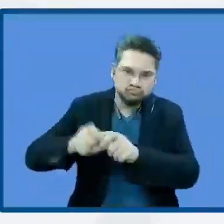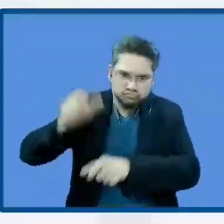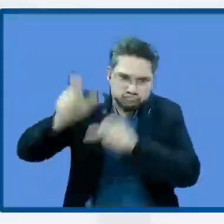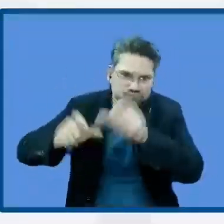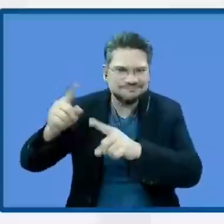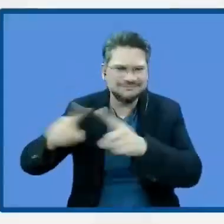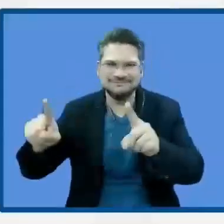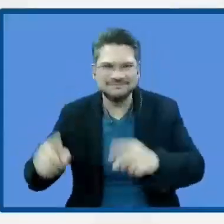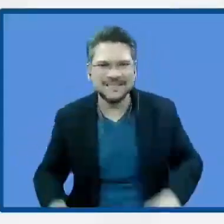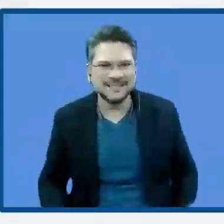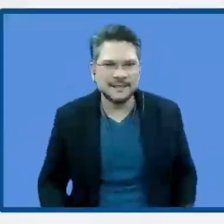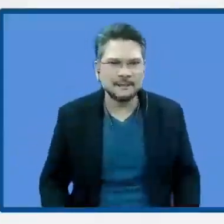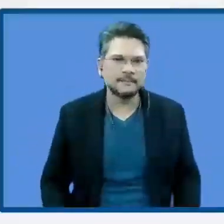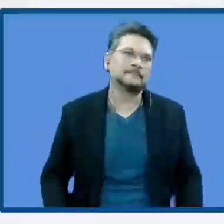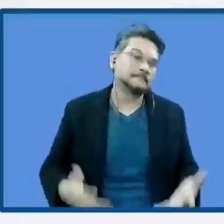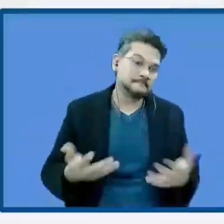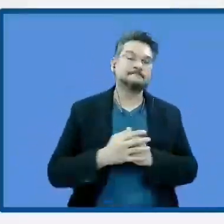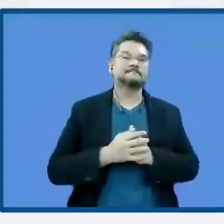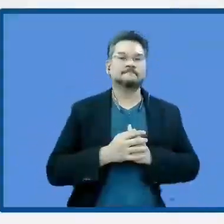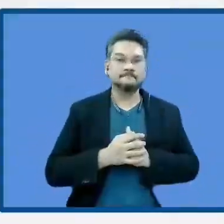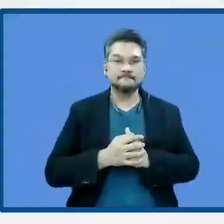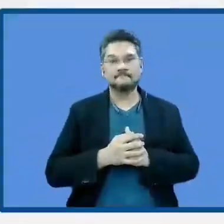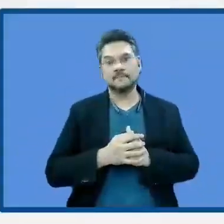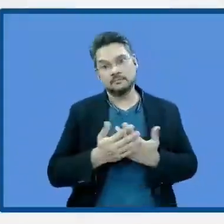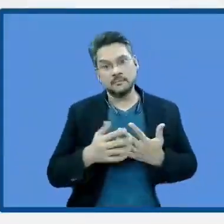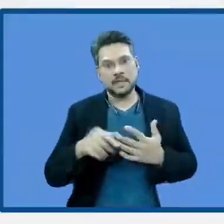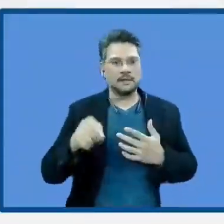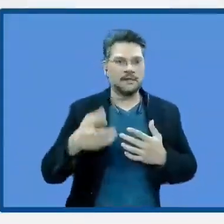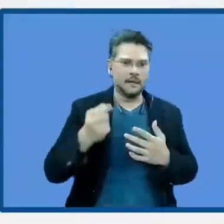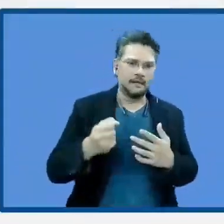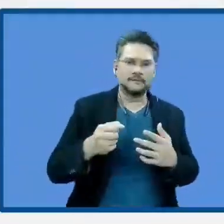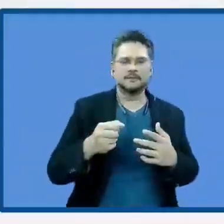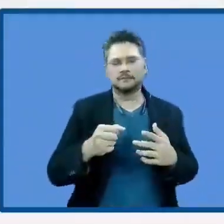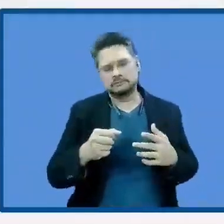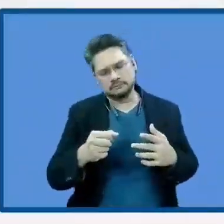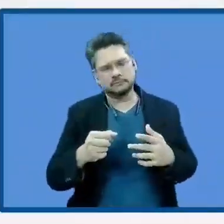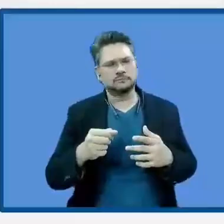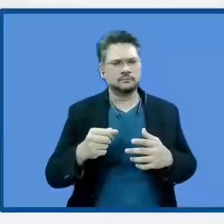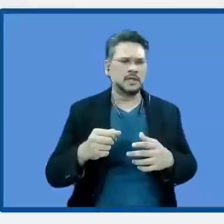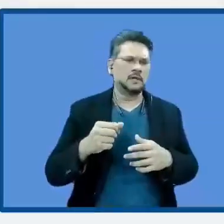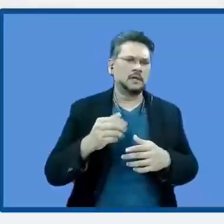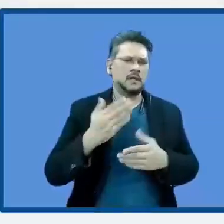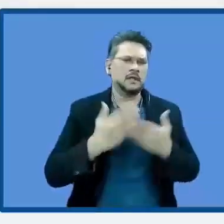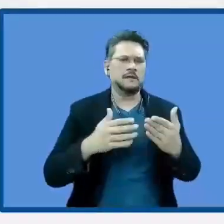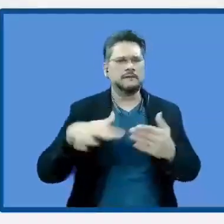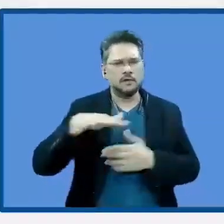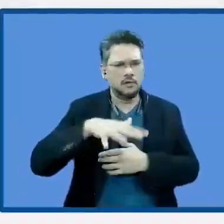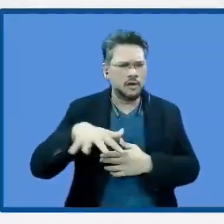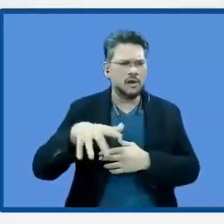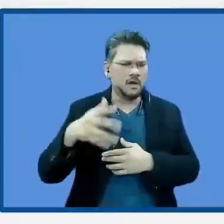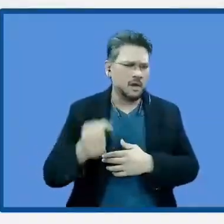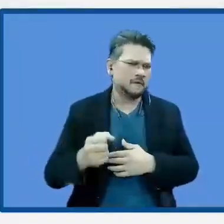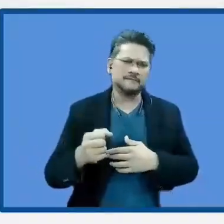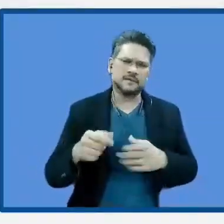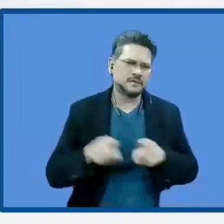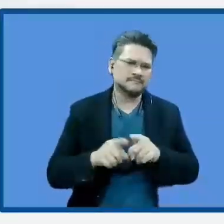there are circles where we cannot close or wrap up the whole history, and there are some